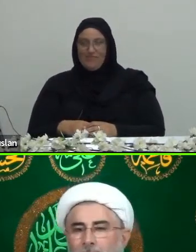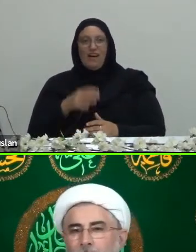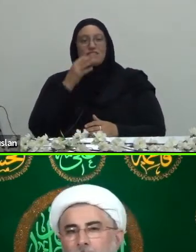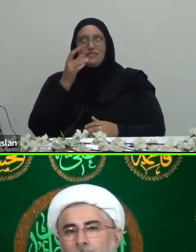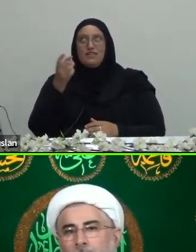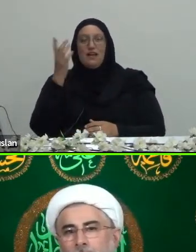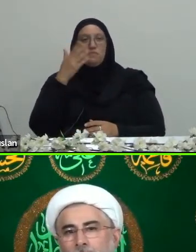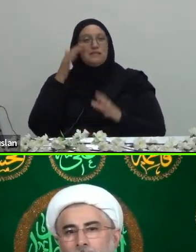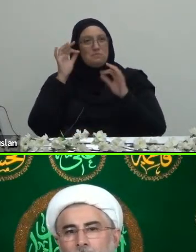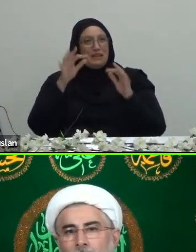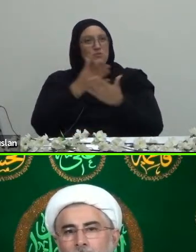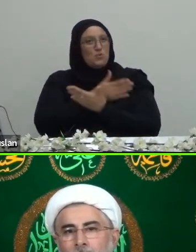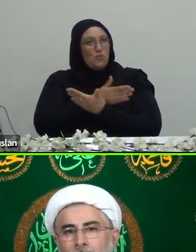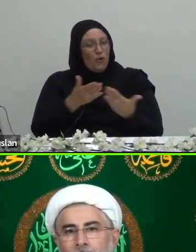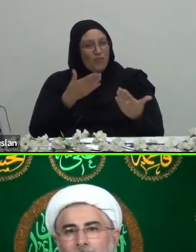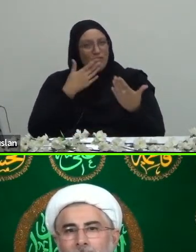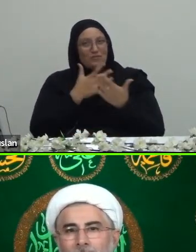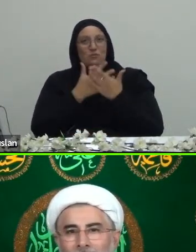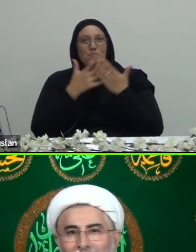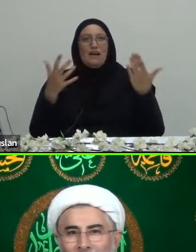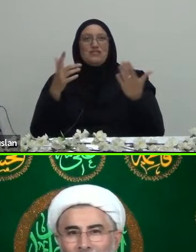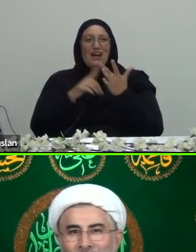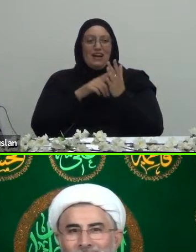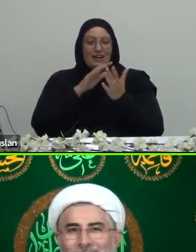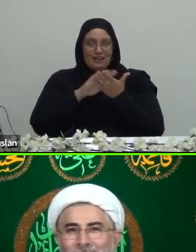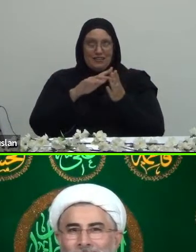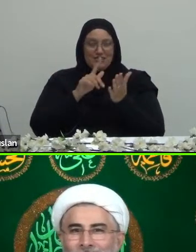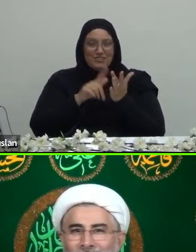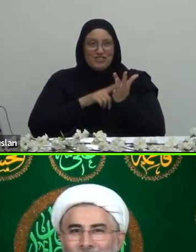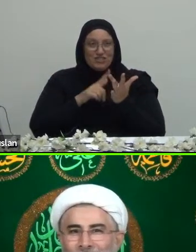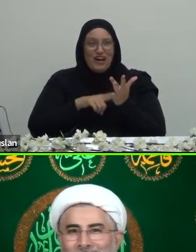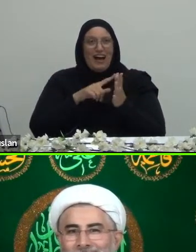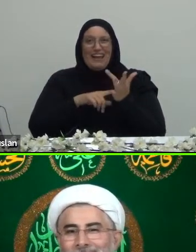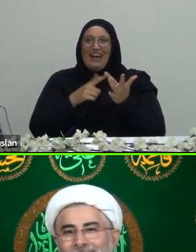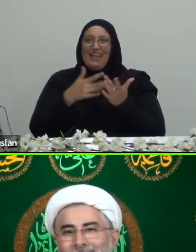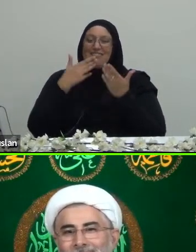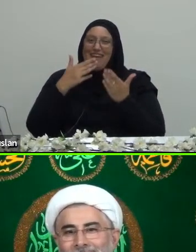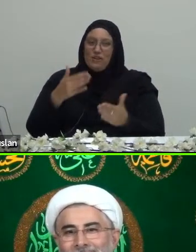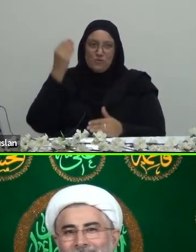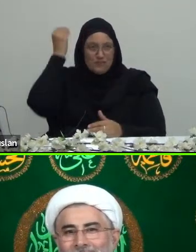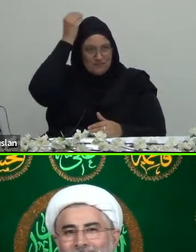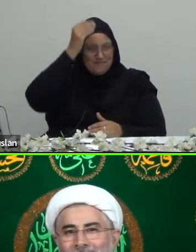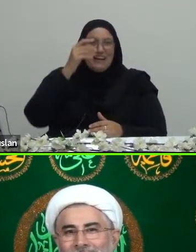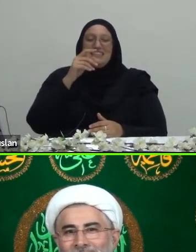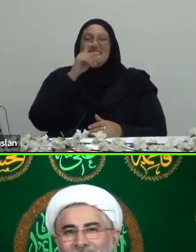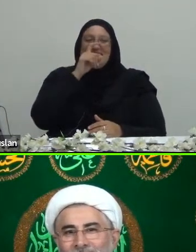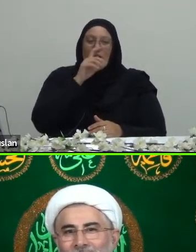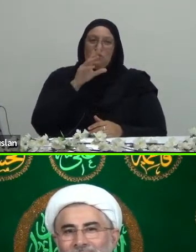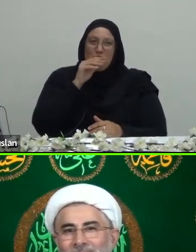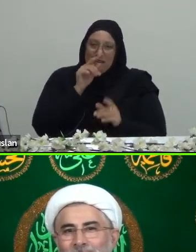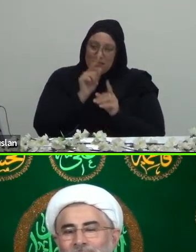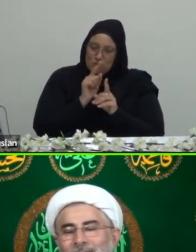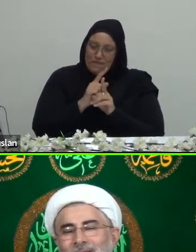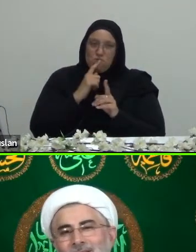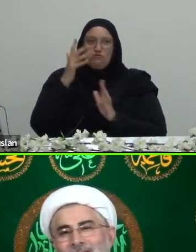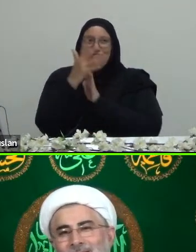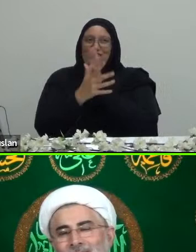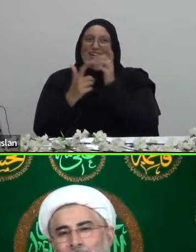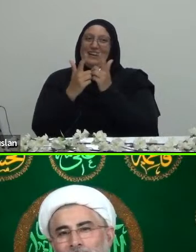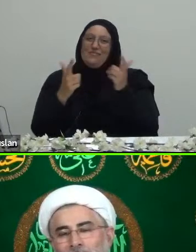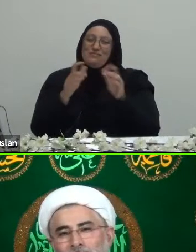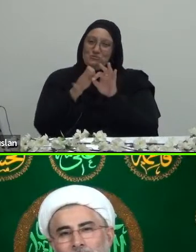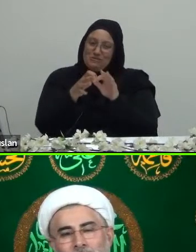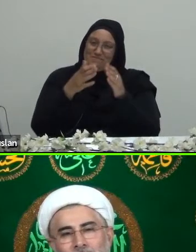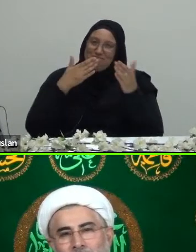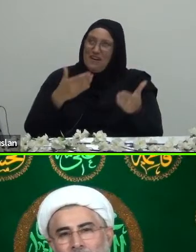Thank you very much, Hajj Ali. Thank you, Brother Mohammed, and thank you, Sister Rebecca, for the sign interpretation.